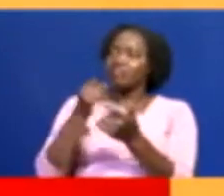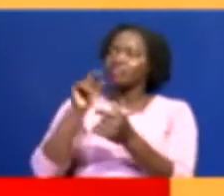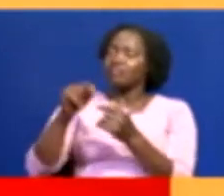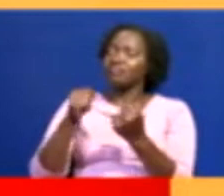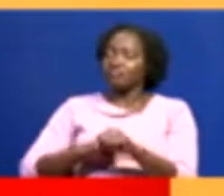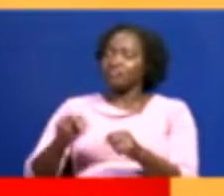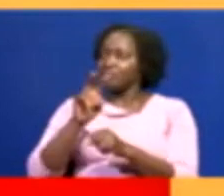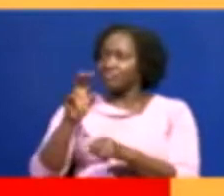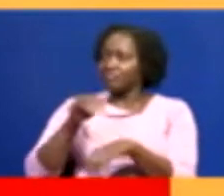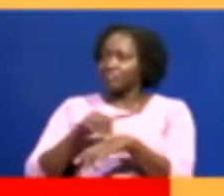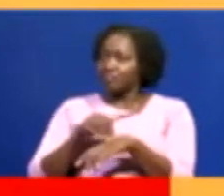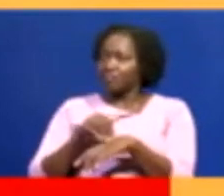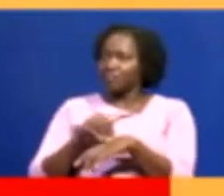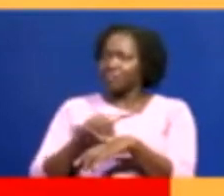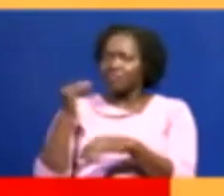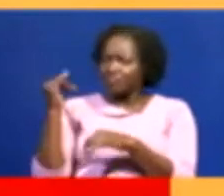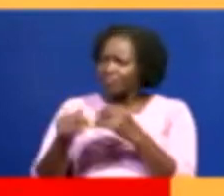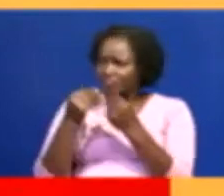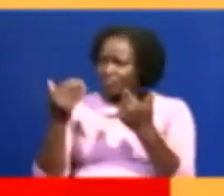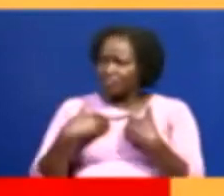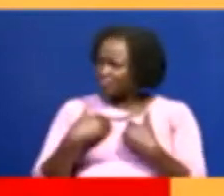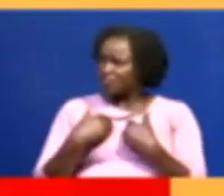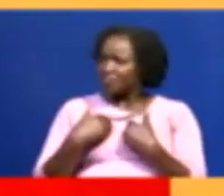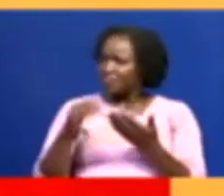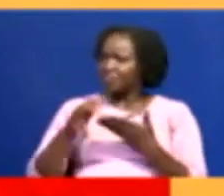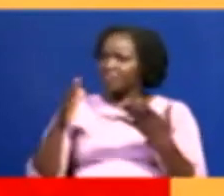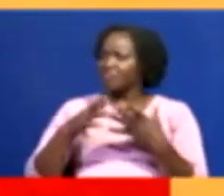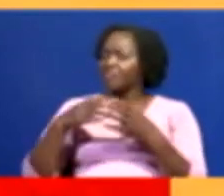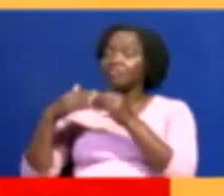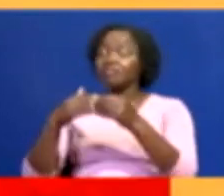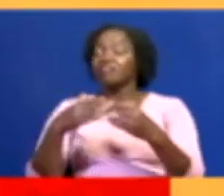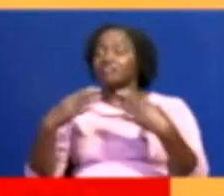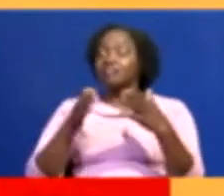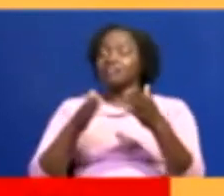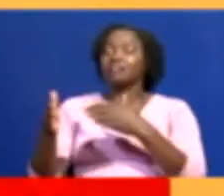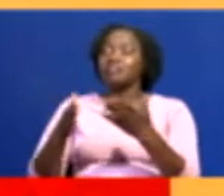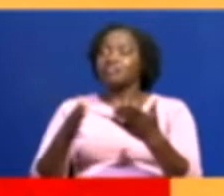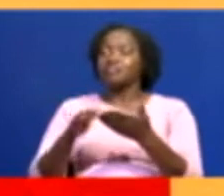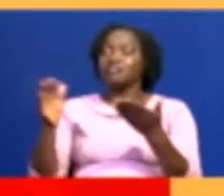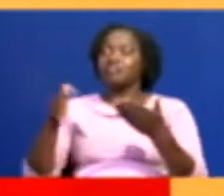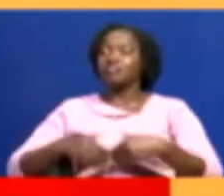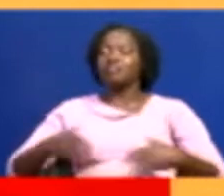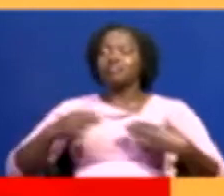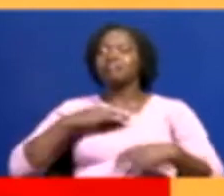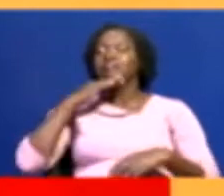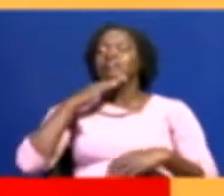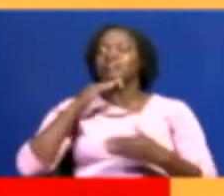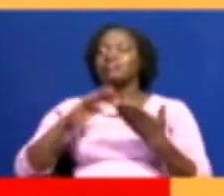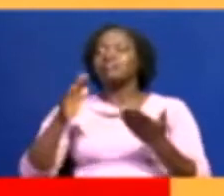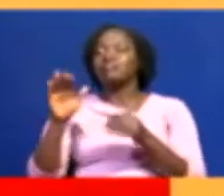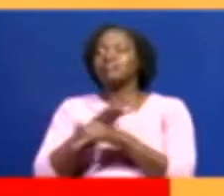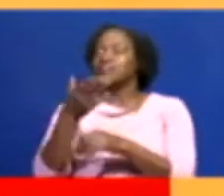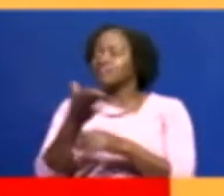to look at, is there an end game? The more we take the people to the street, the more the young people die, because most